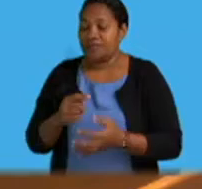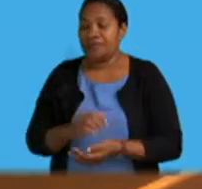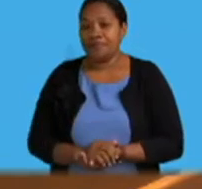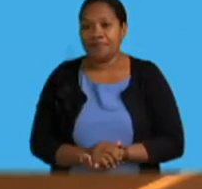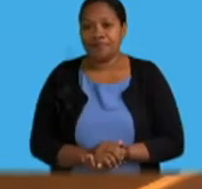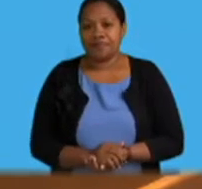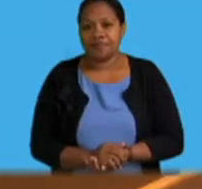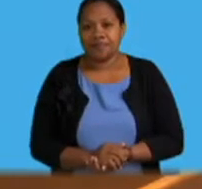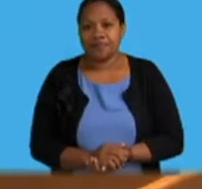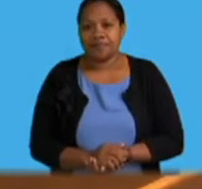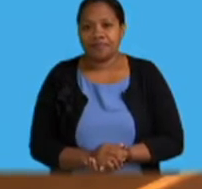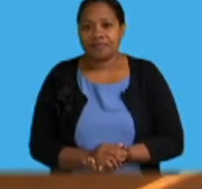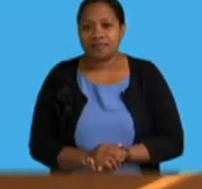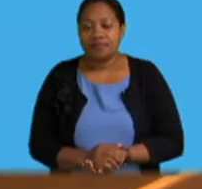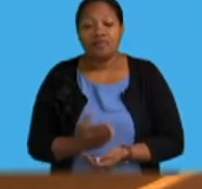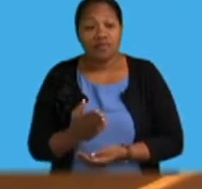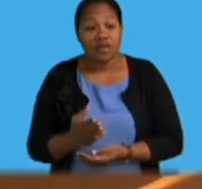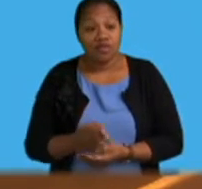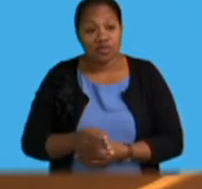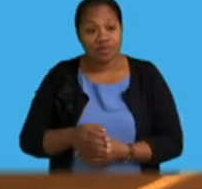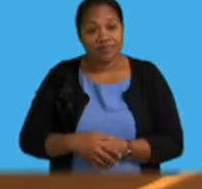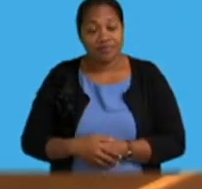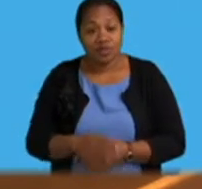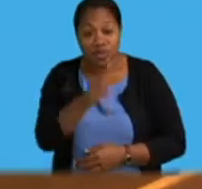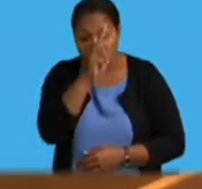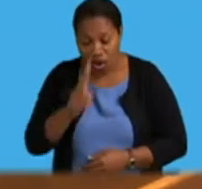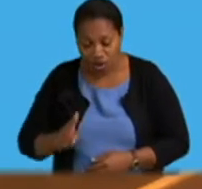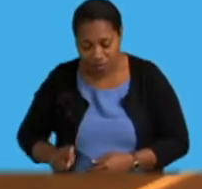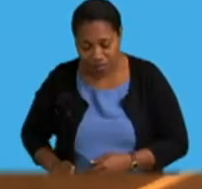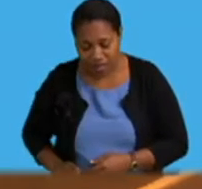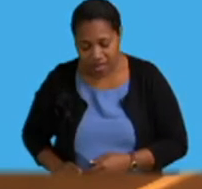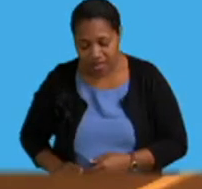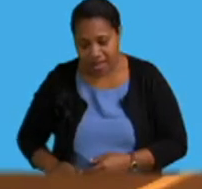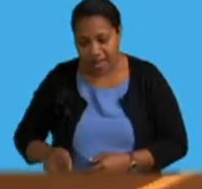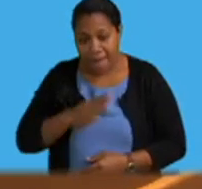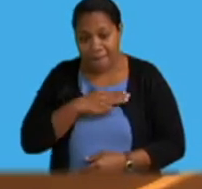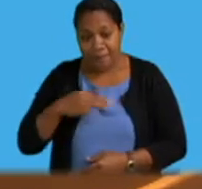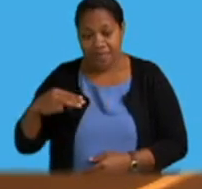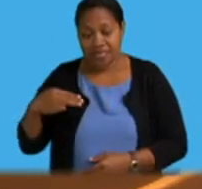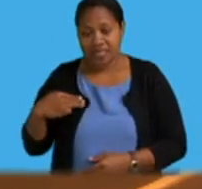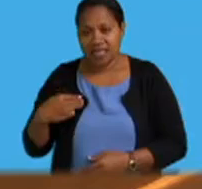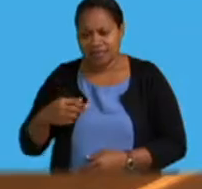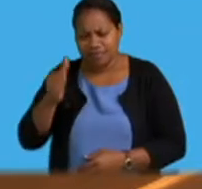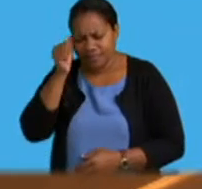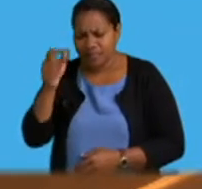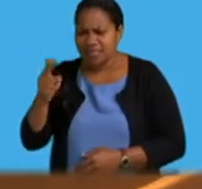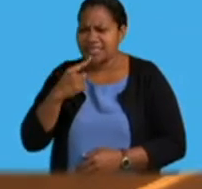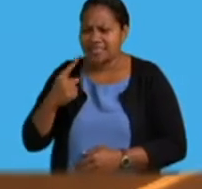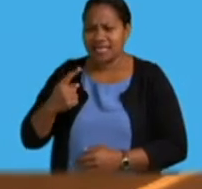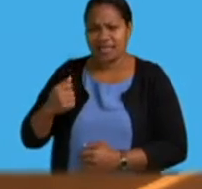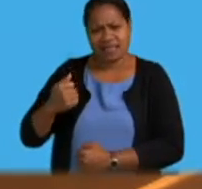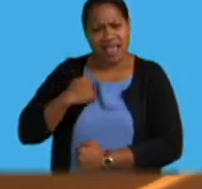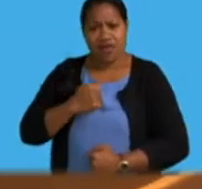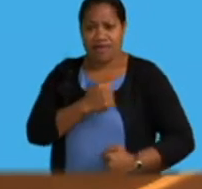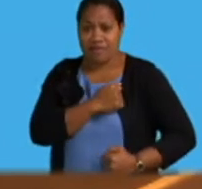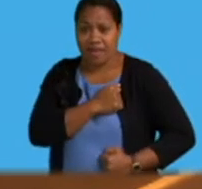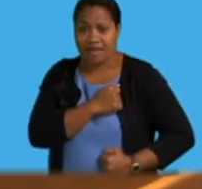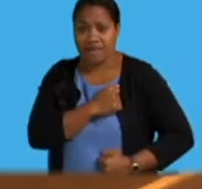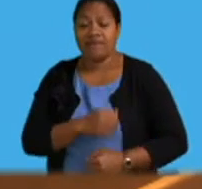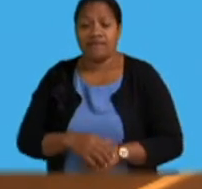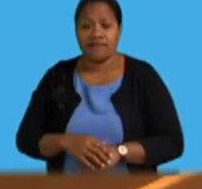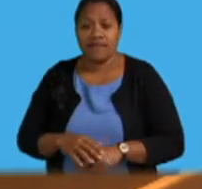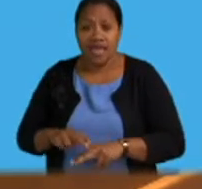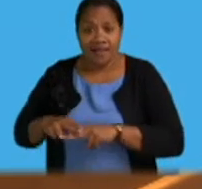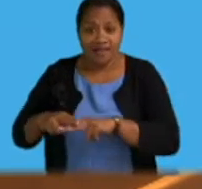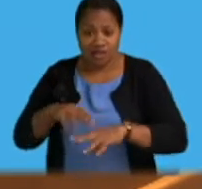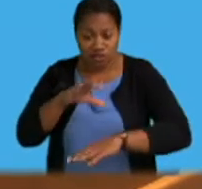Madam Speaker, to the Honourable Minister. I noticed he mentioned the RFMF. I know that the Fiji Police